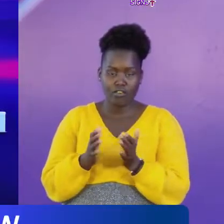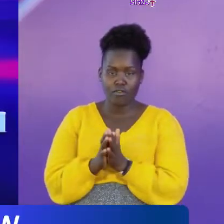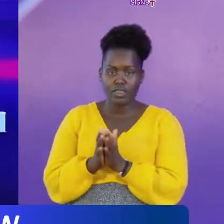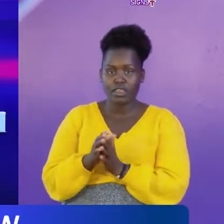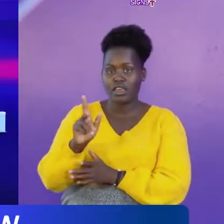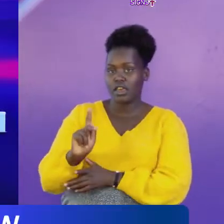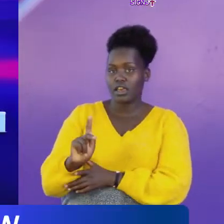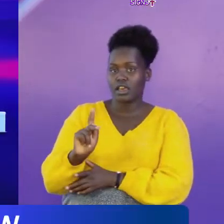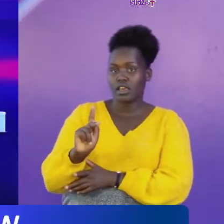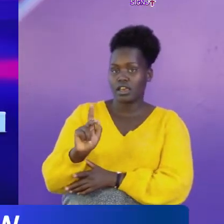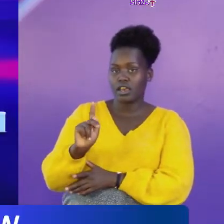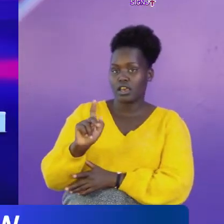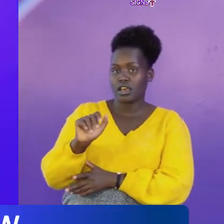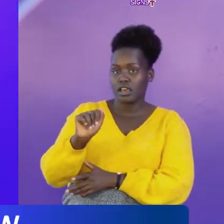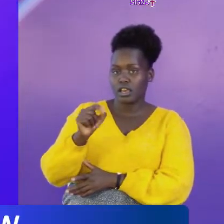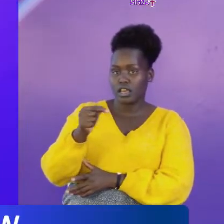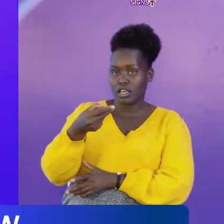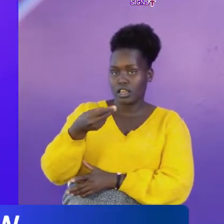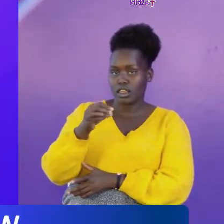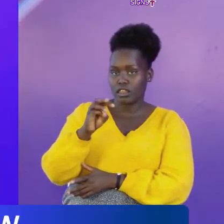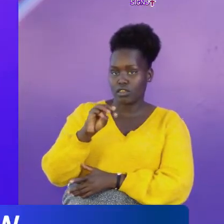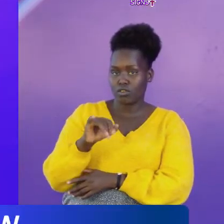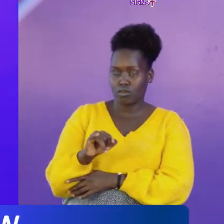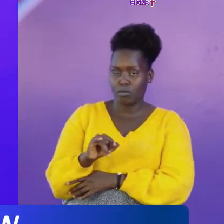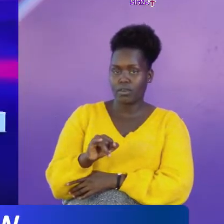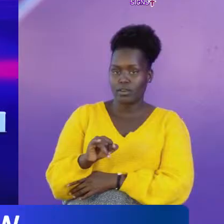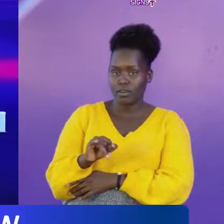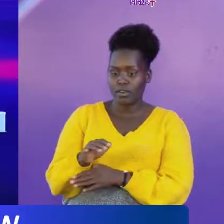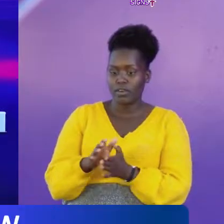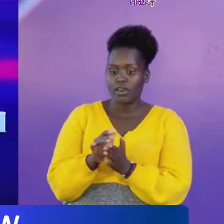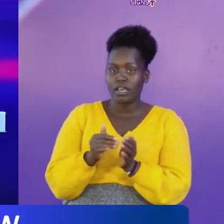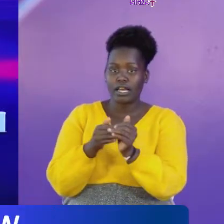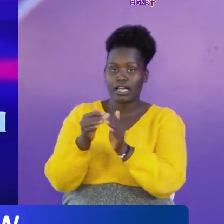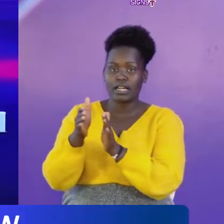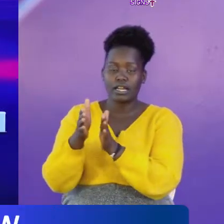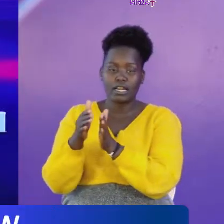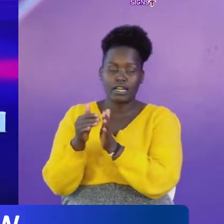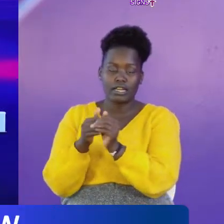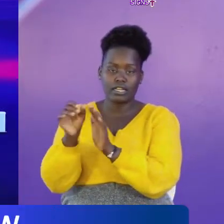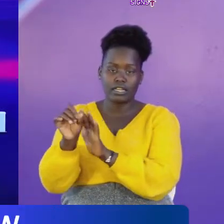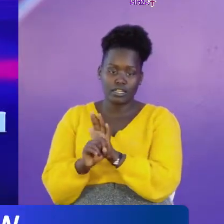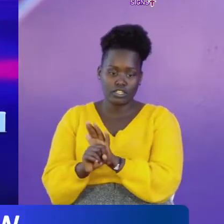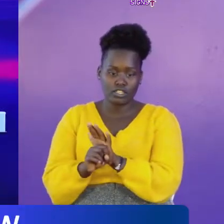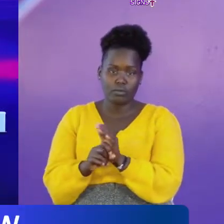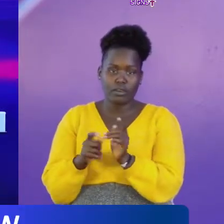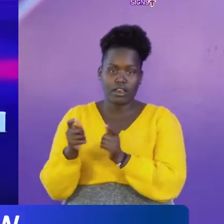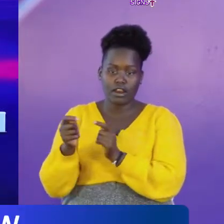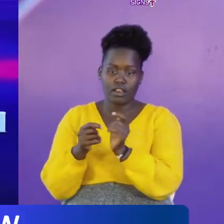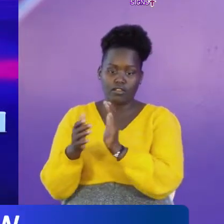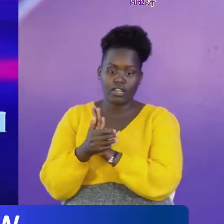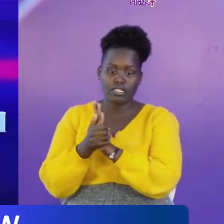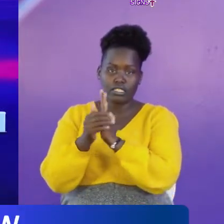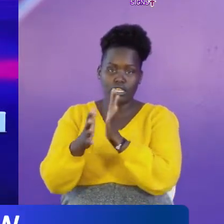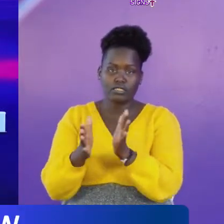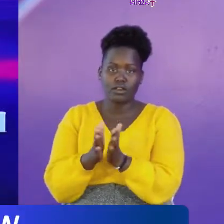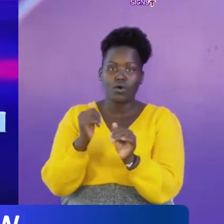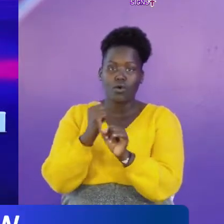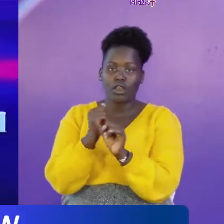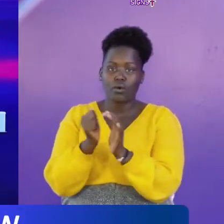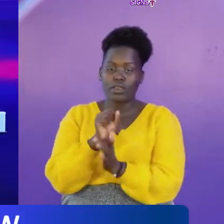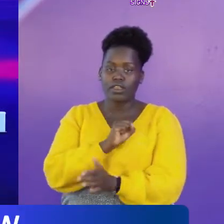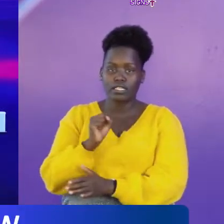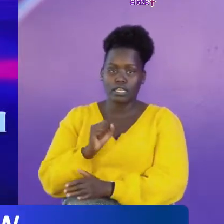with Madame Kadhomi Riungu. She is a leadership and governance expert working with Okiya